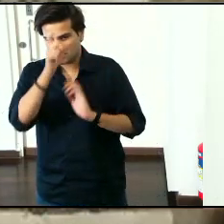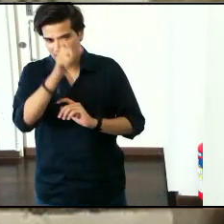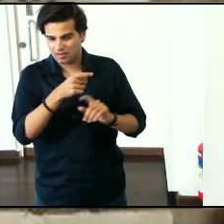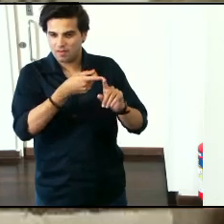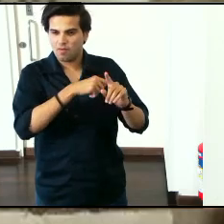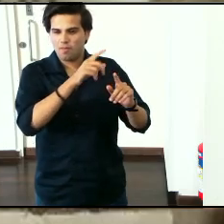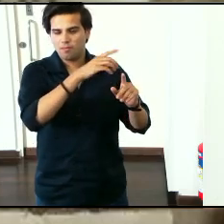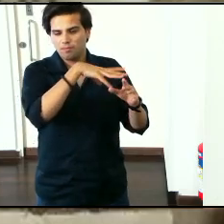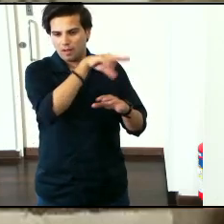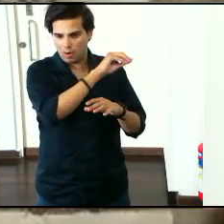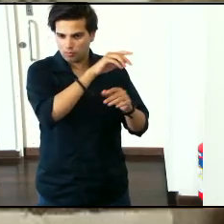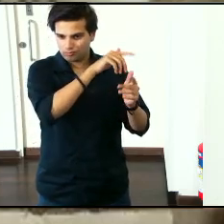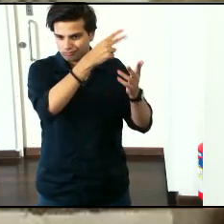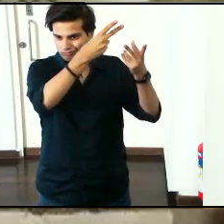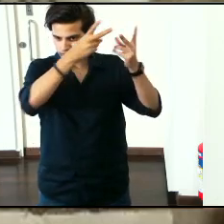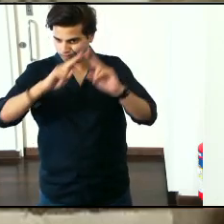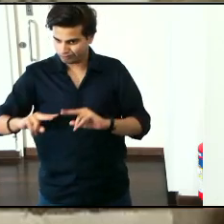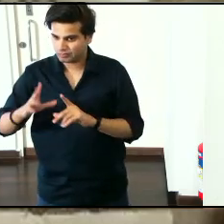time.